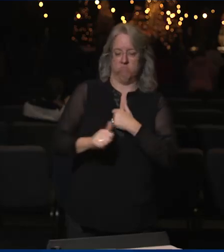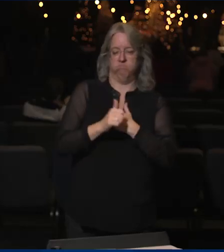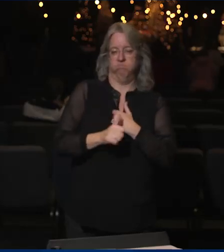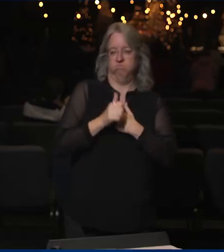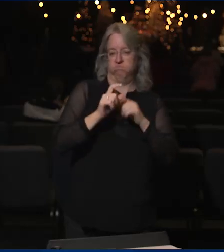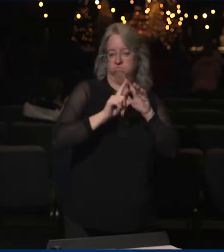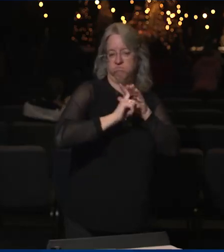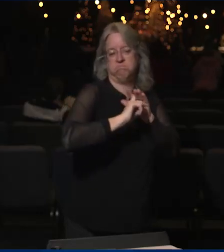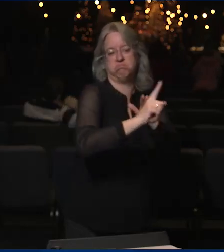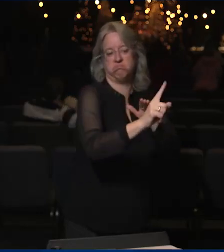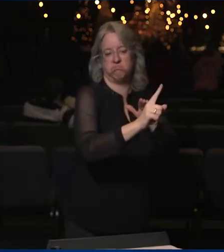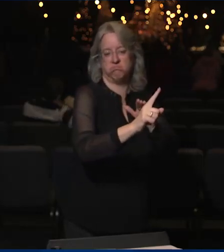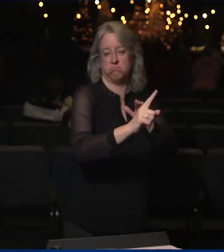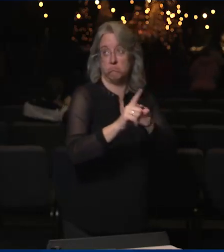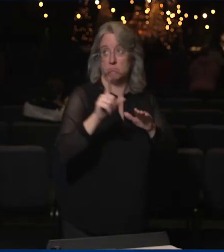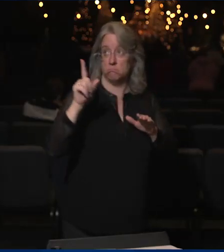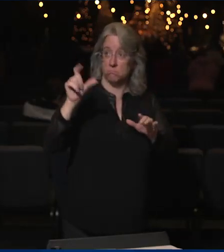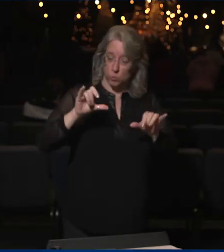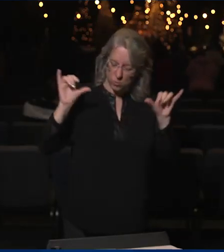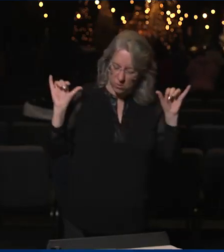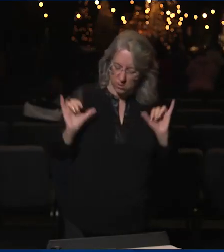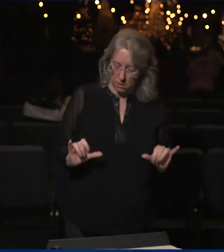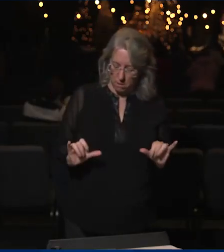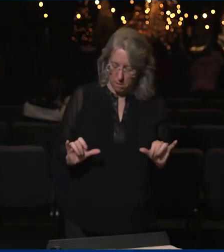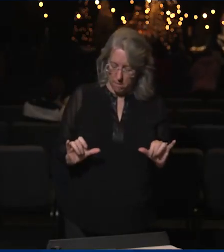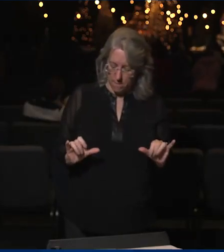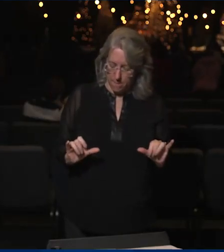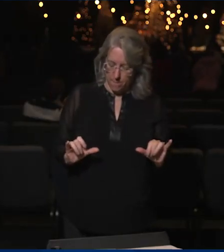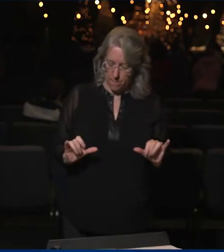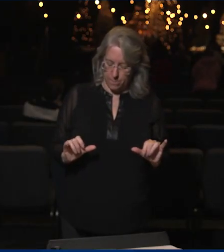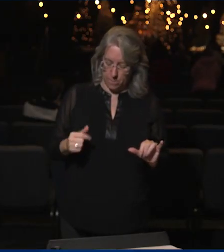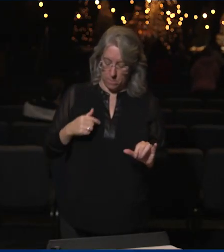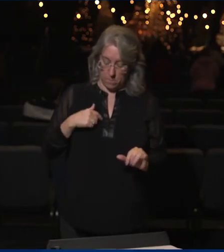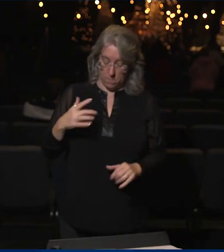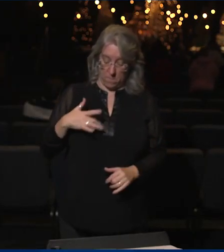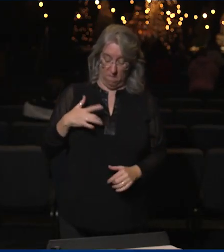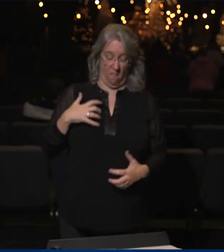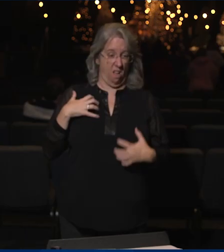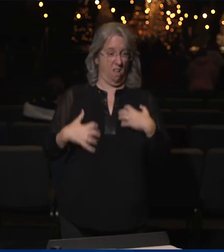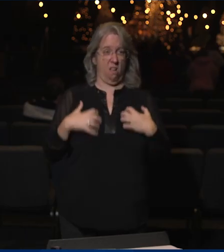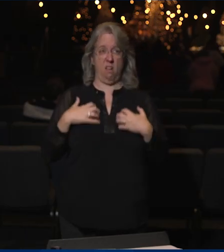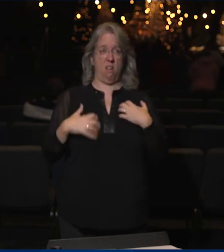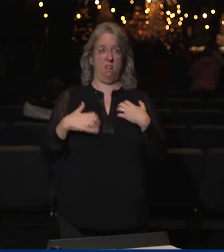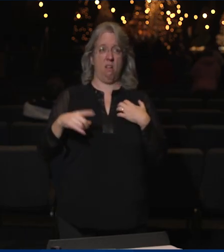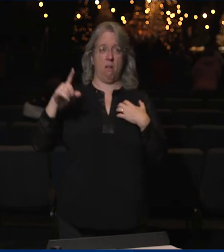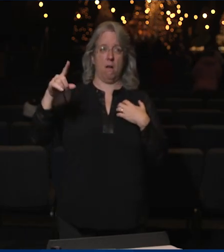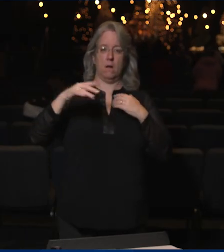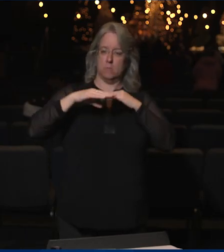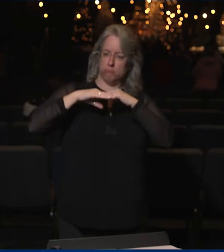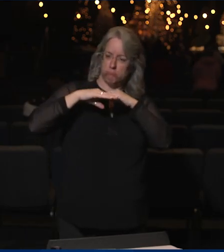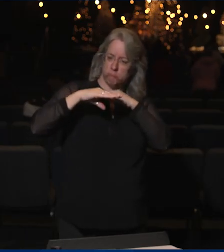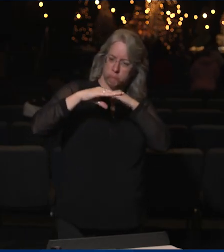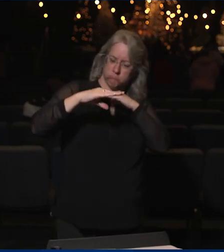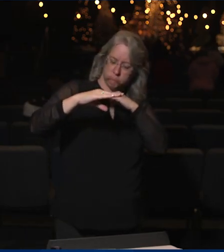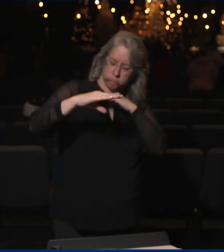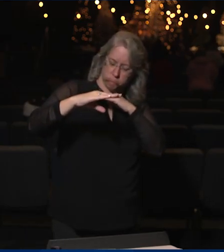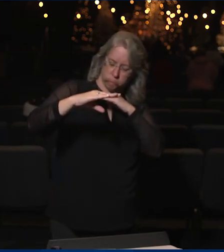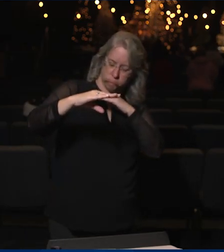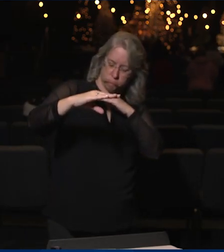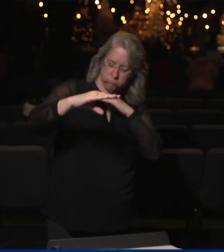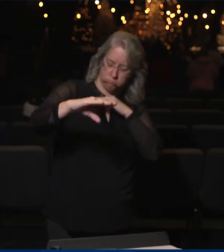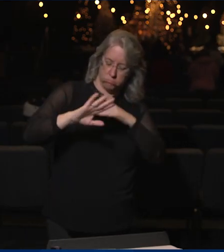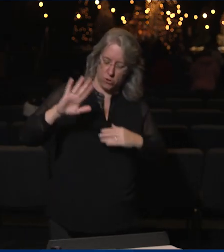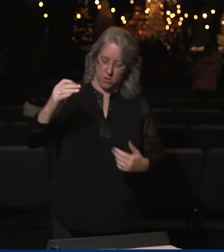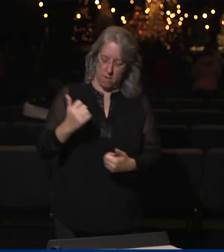out when I threaten to. You are steady when I can't be